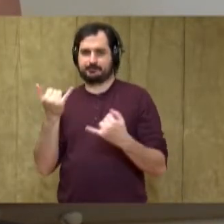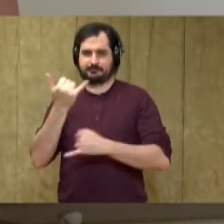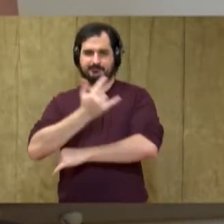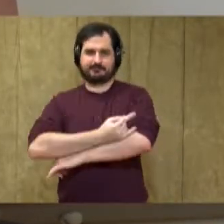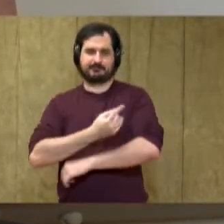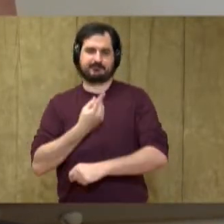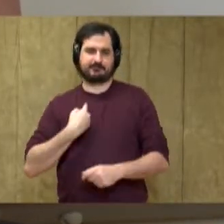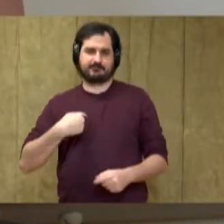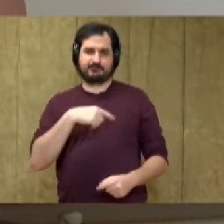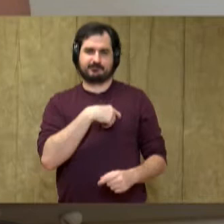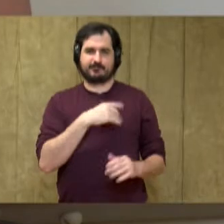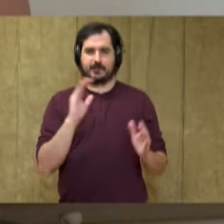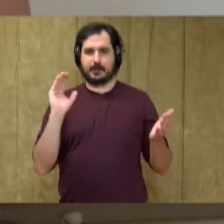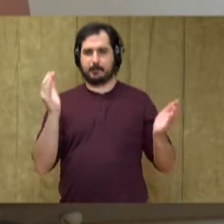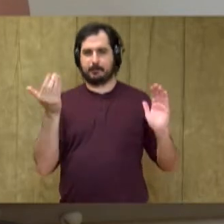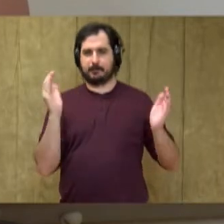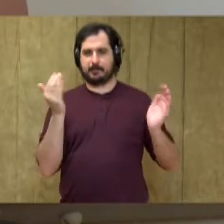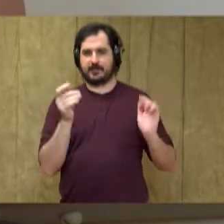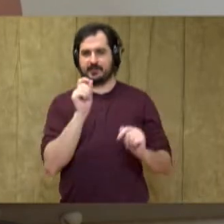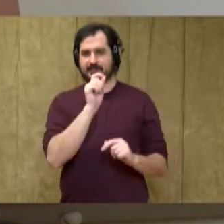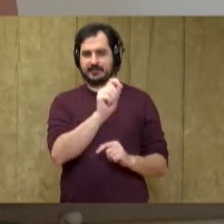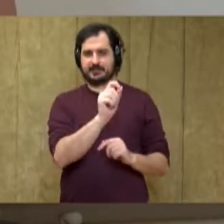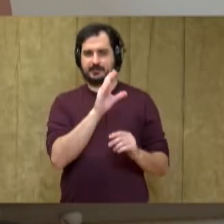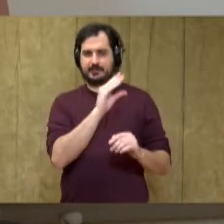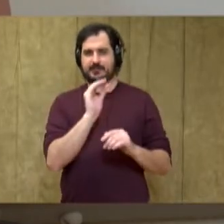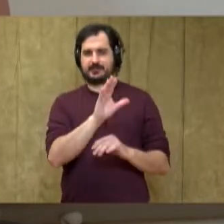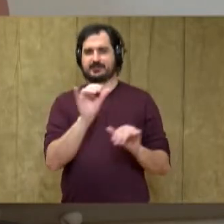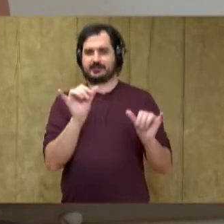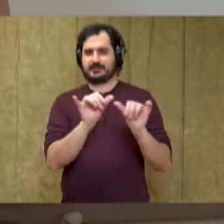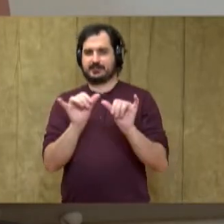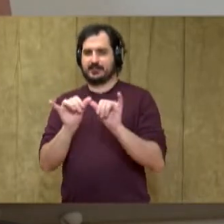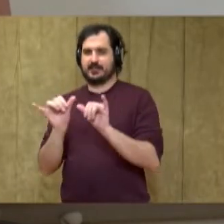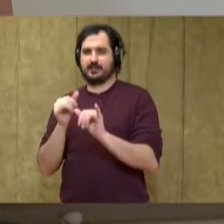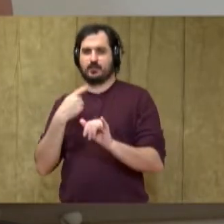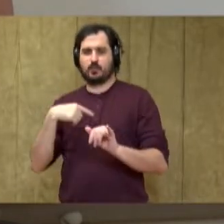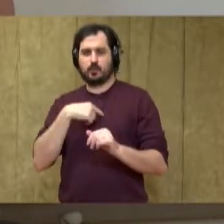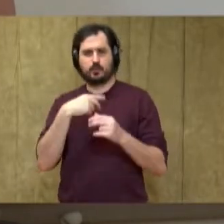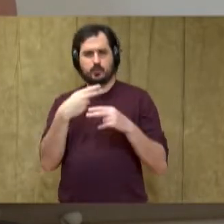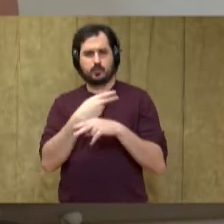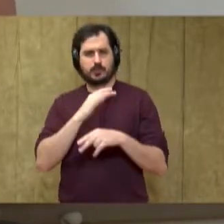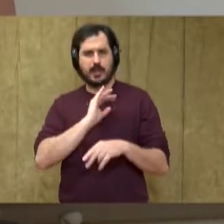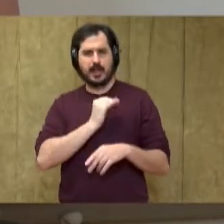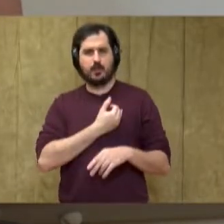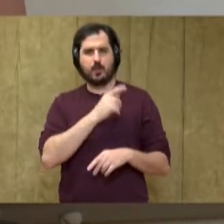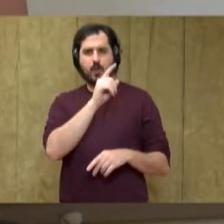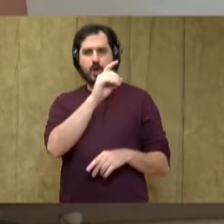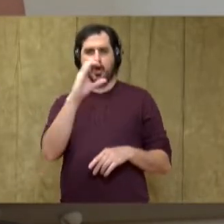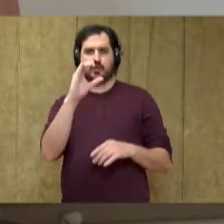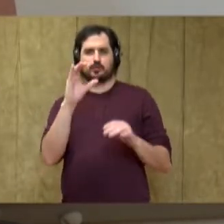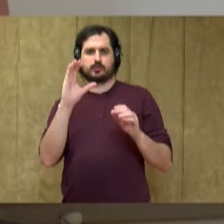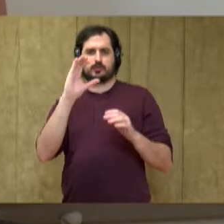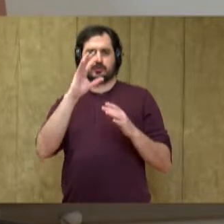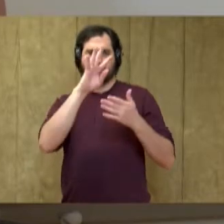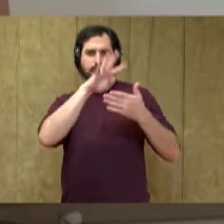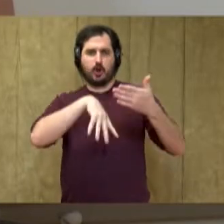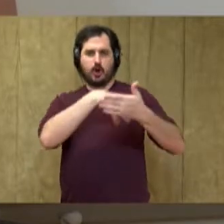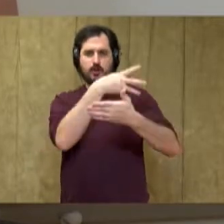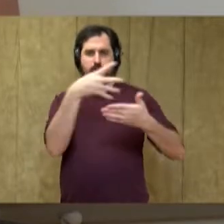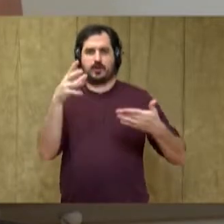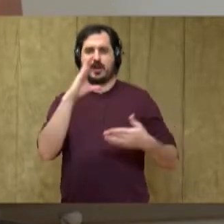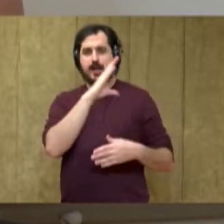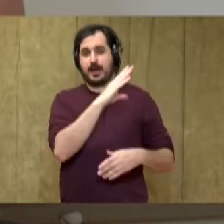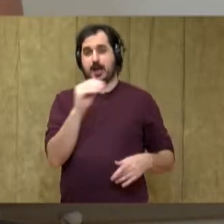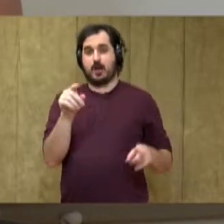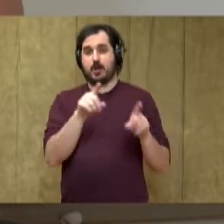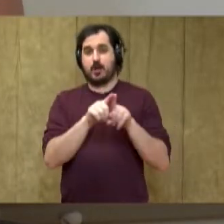and their sizes. We're going to do that by using our hundreds chart and number lines. And we can also, remember I told